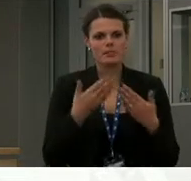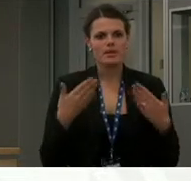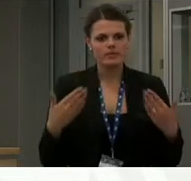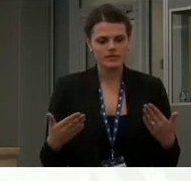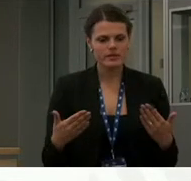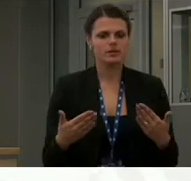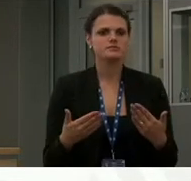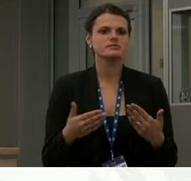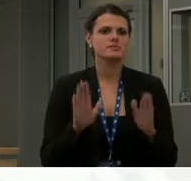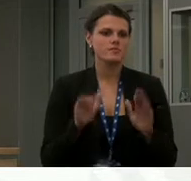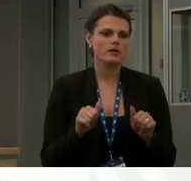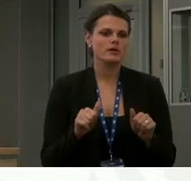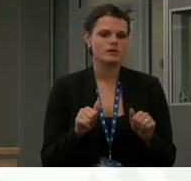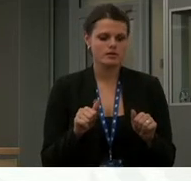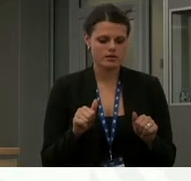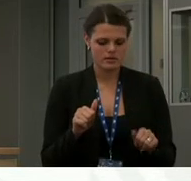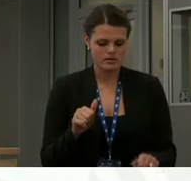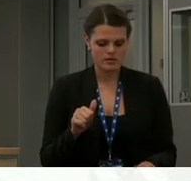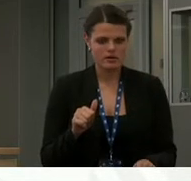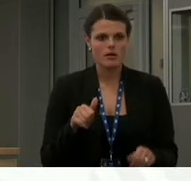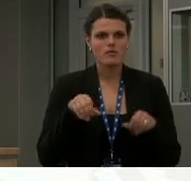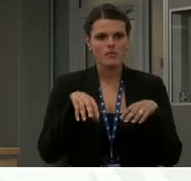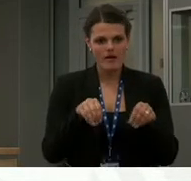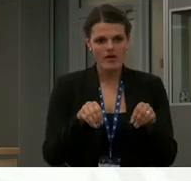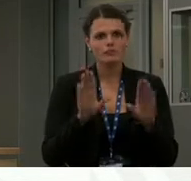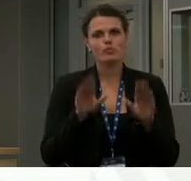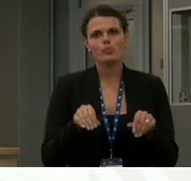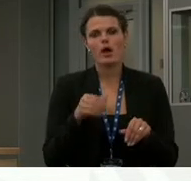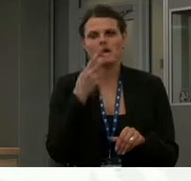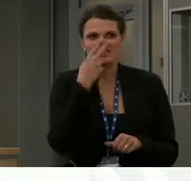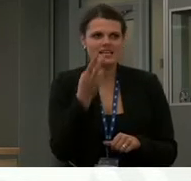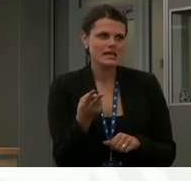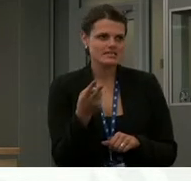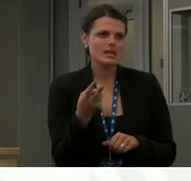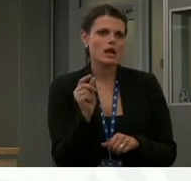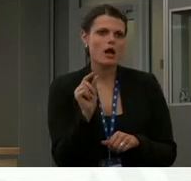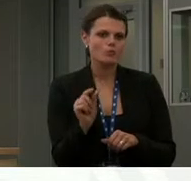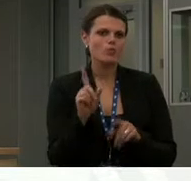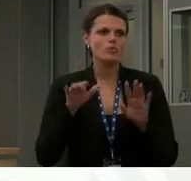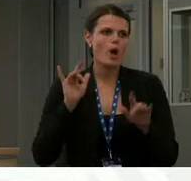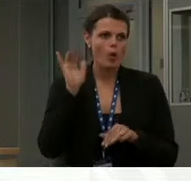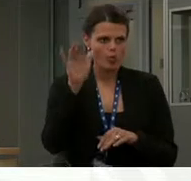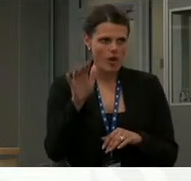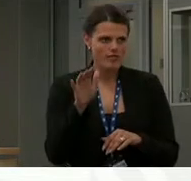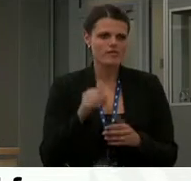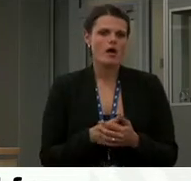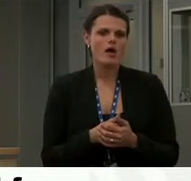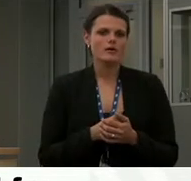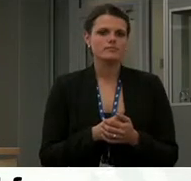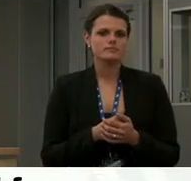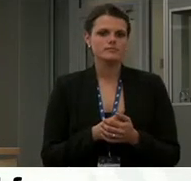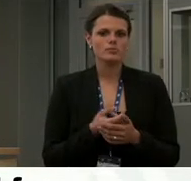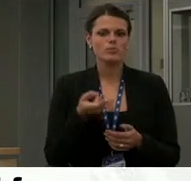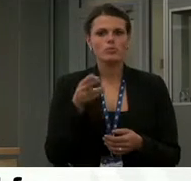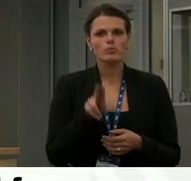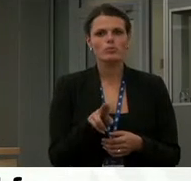Paldies, Cabral kundzei par. Thank you to Ms. Cabral for informing about what has already been done,